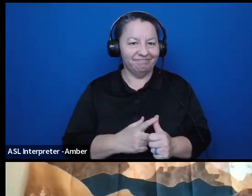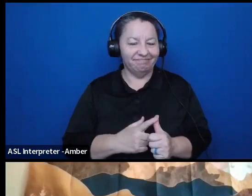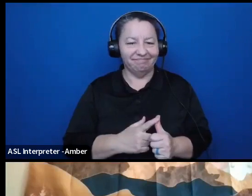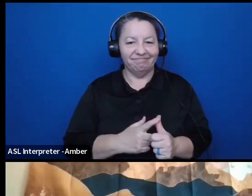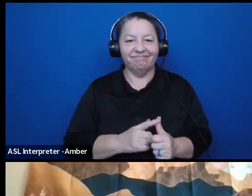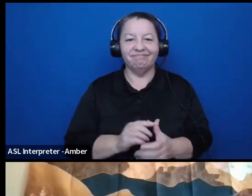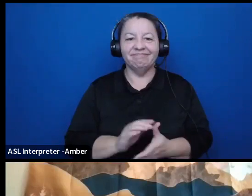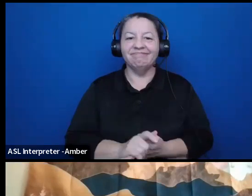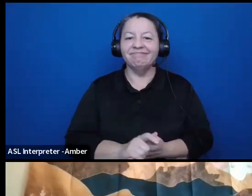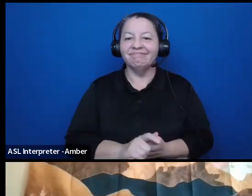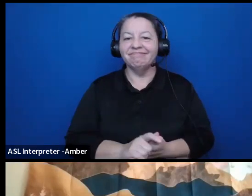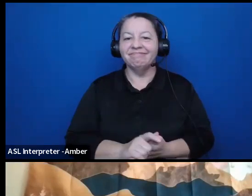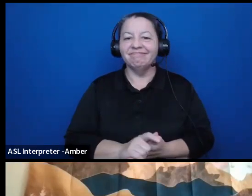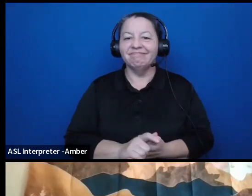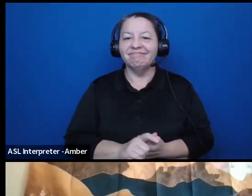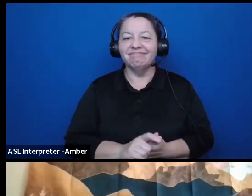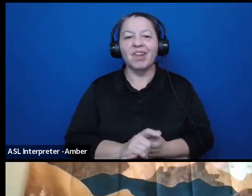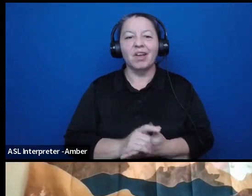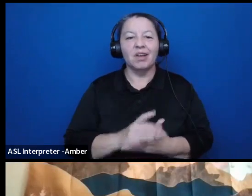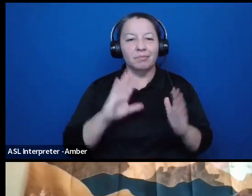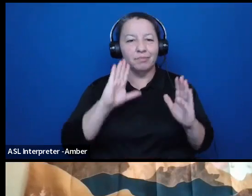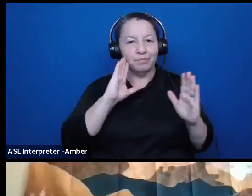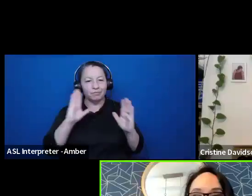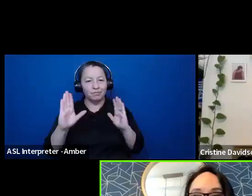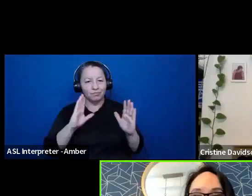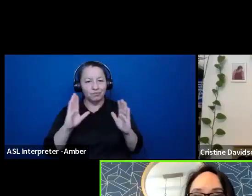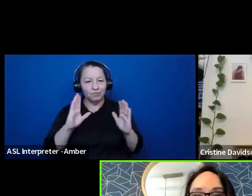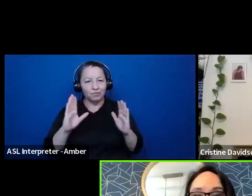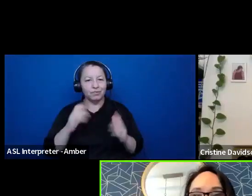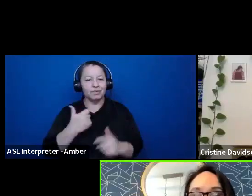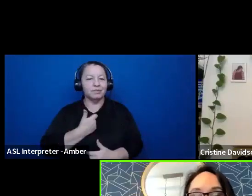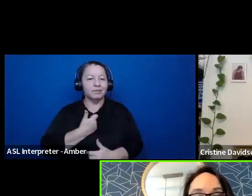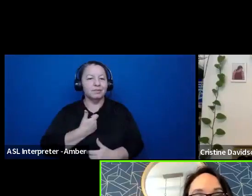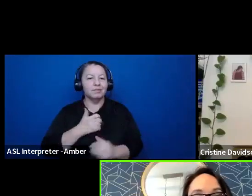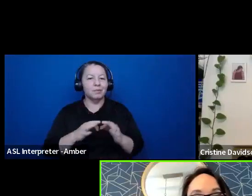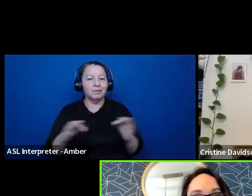Any Dubanishi Queen, Dijanakaz, Migazian Dodame.